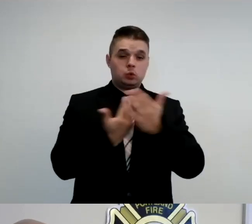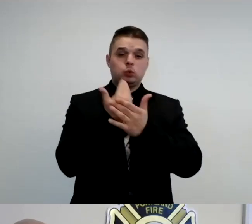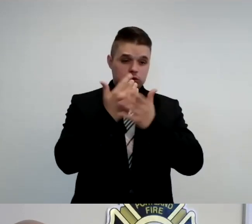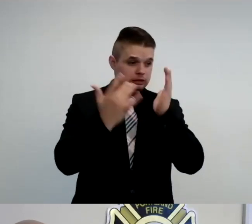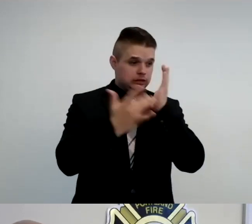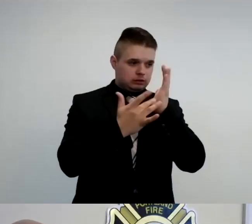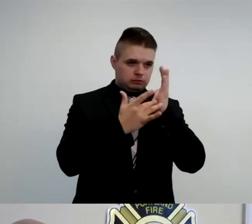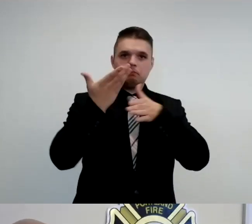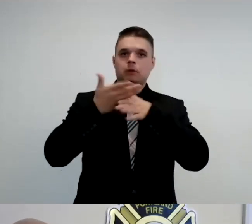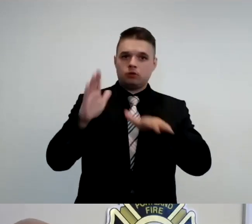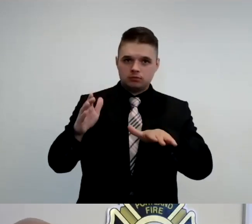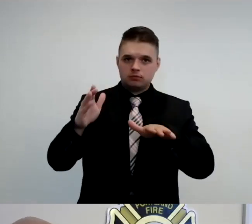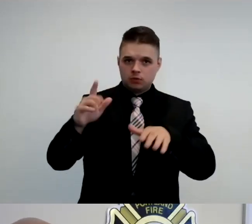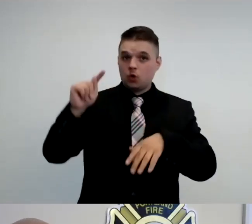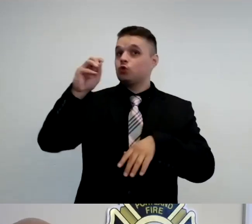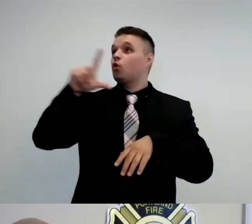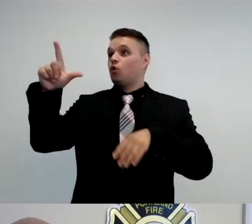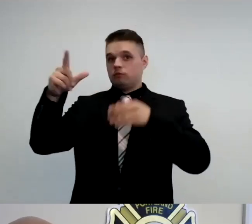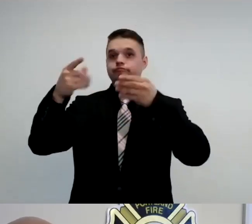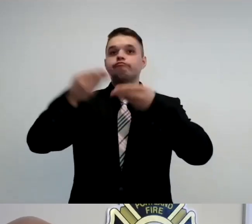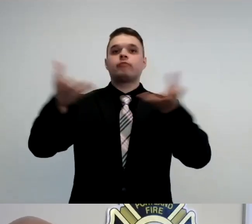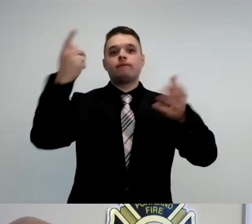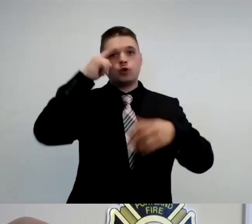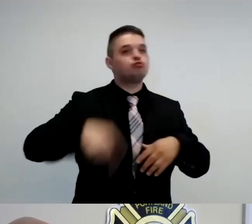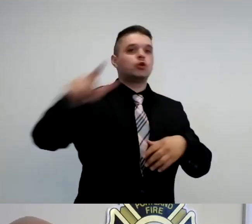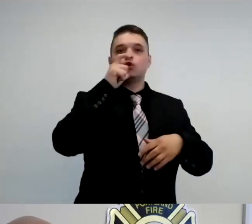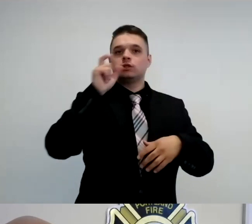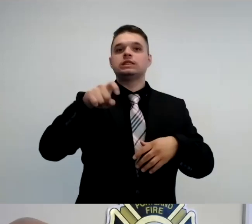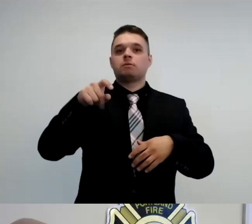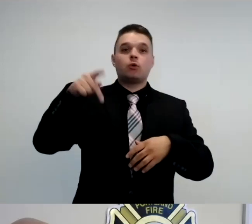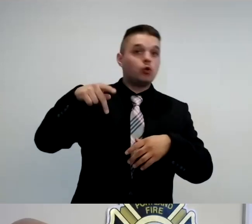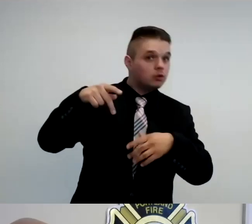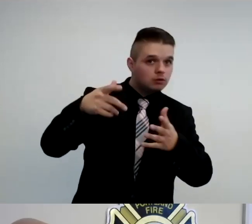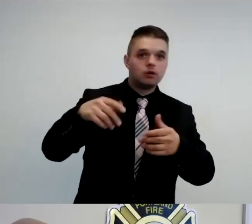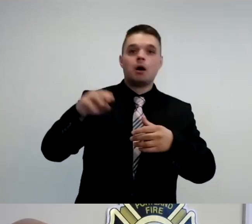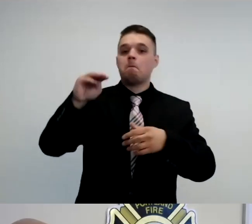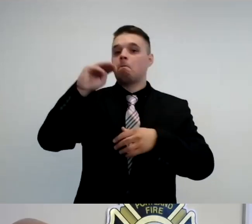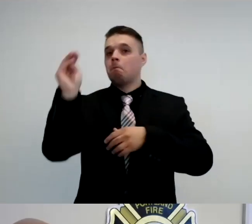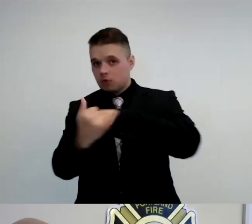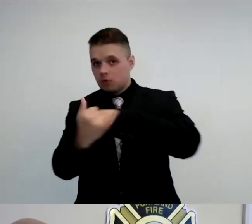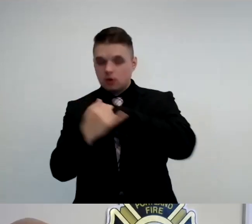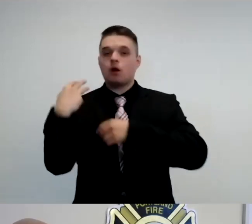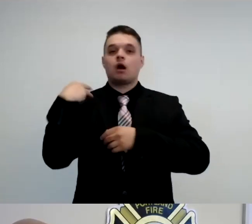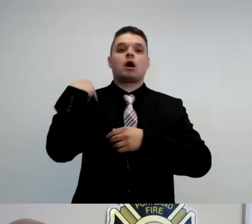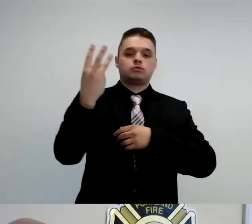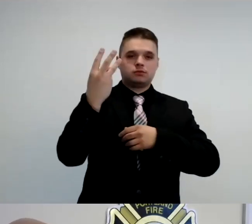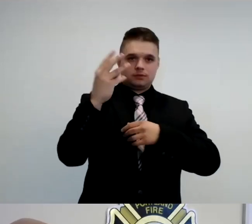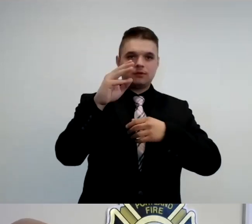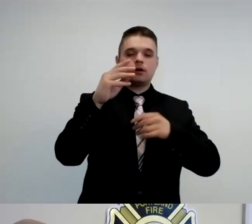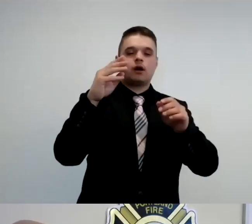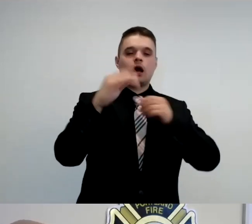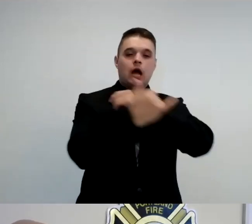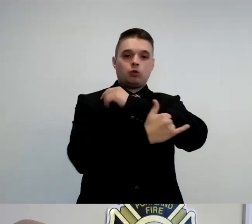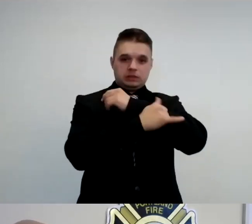currently available to the people of Portland as well as those living in Multnomah, Clackamas, and Washington counties. To date, approximately 500,000